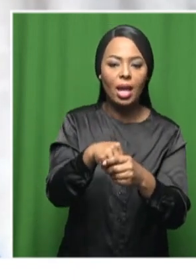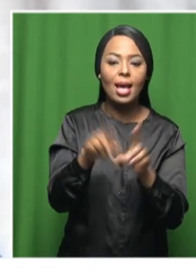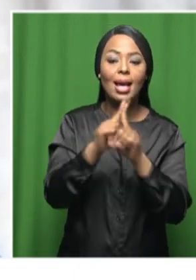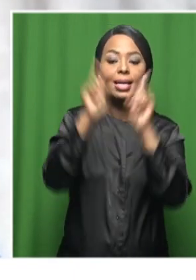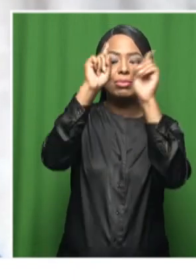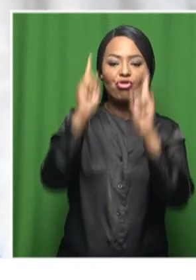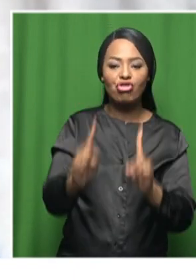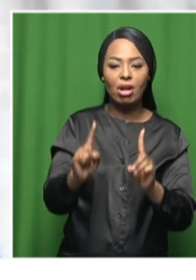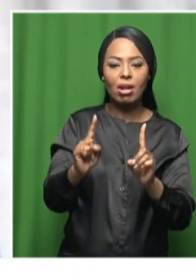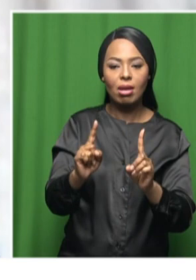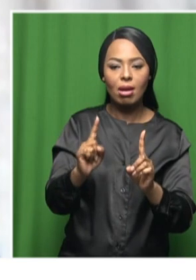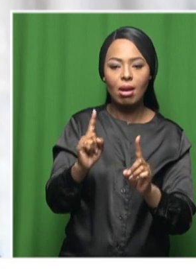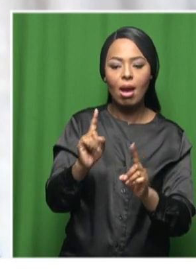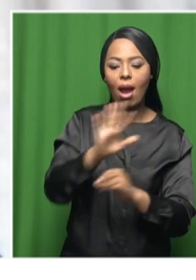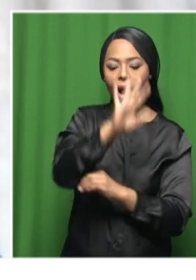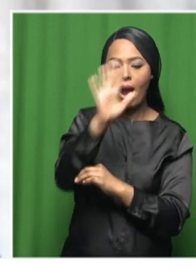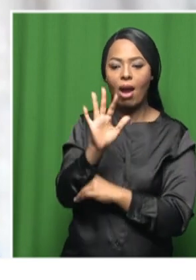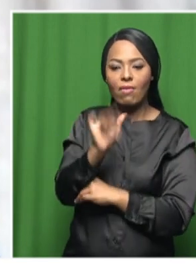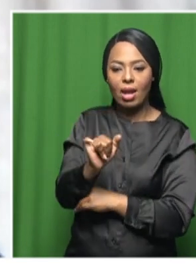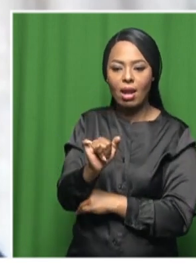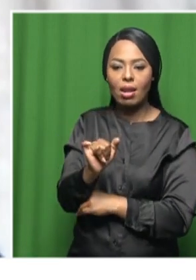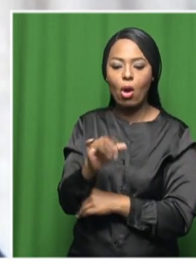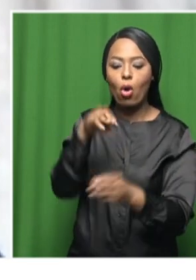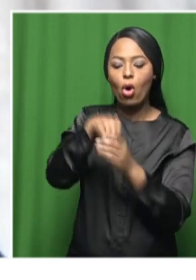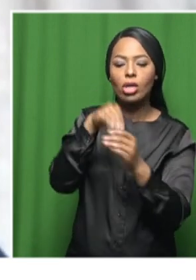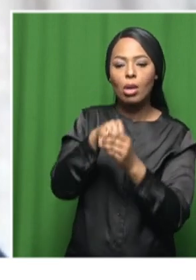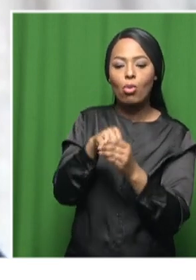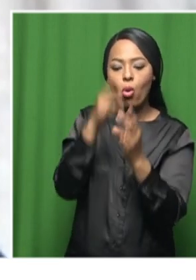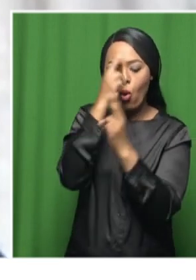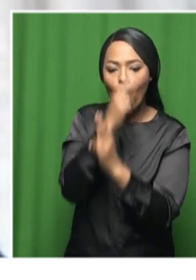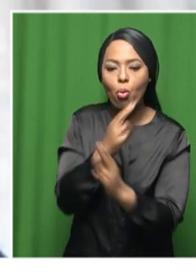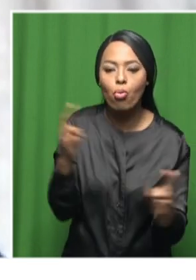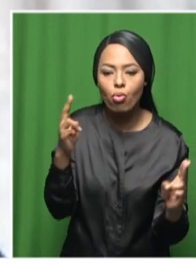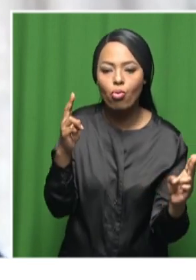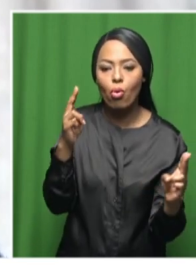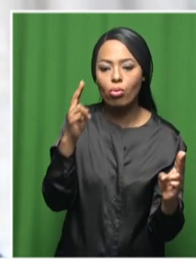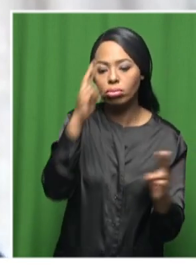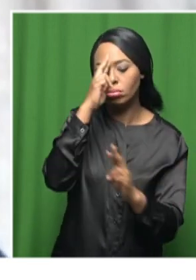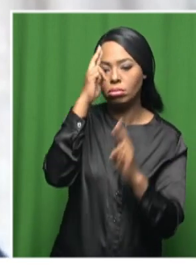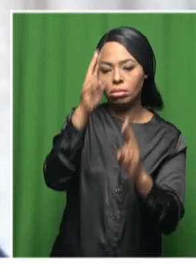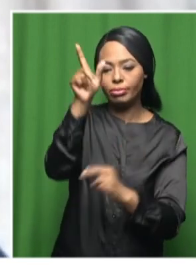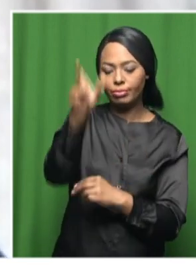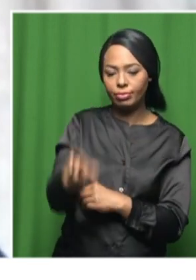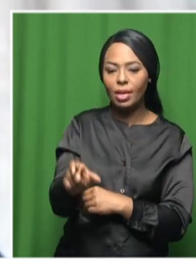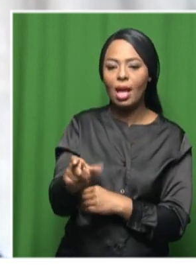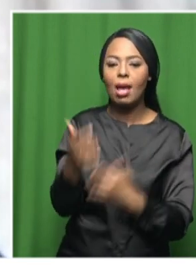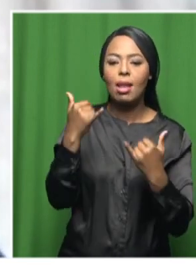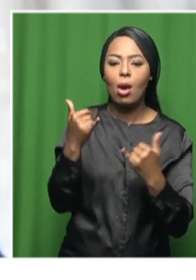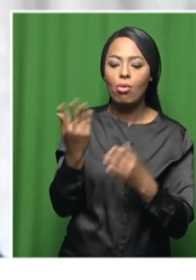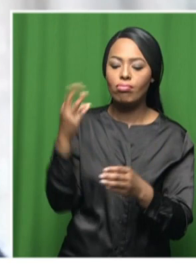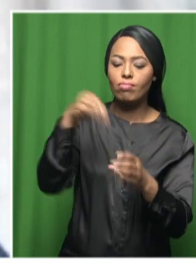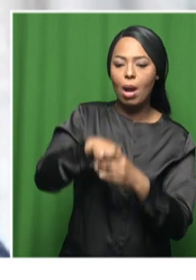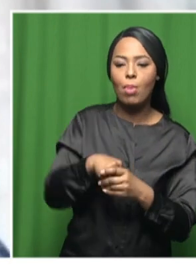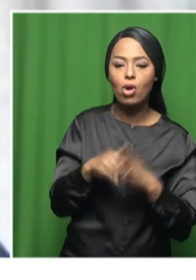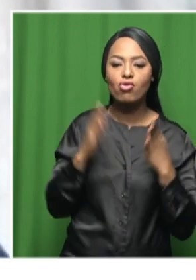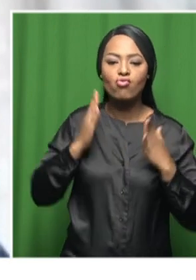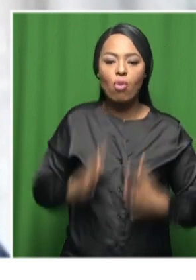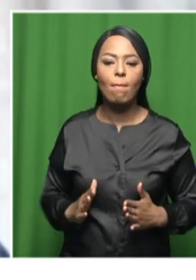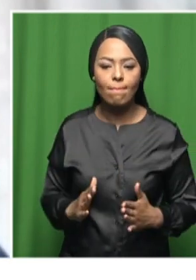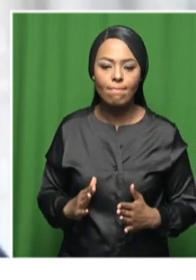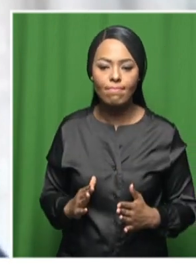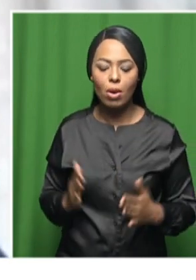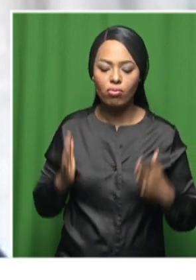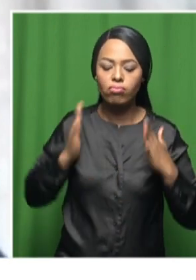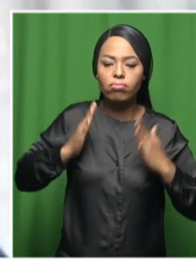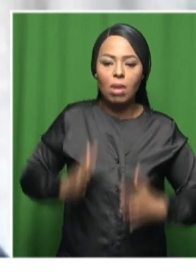the African concept of Ubuntu being central to this, it puts the humans or the human